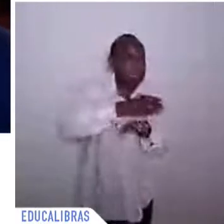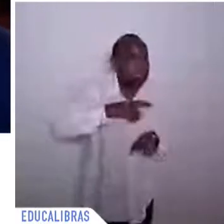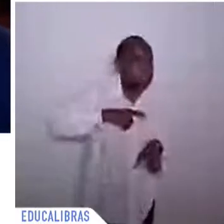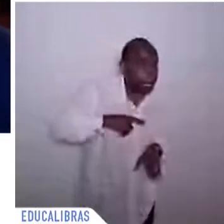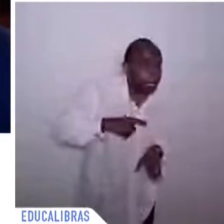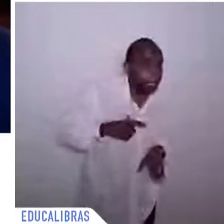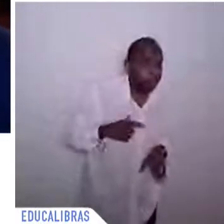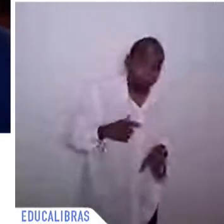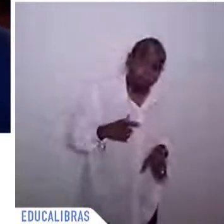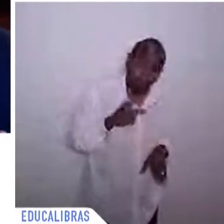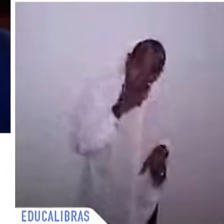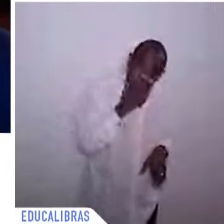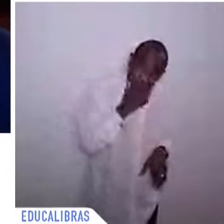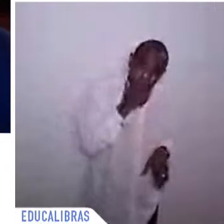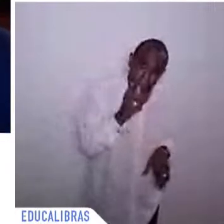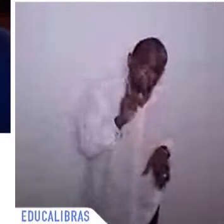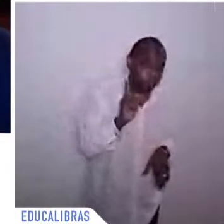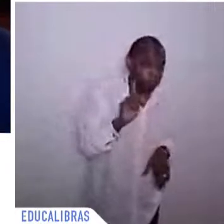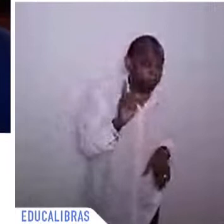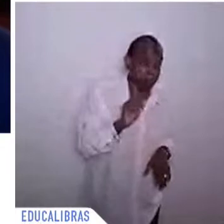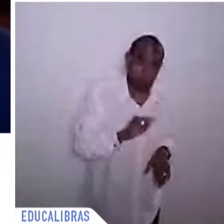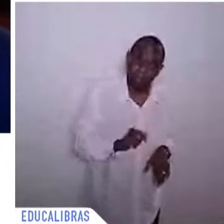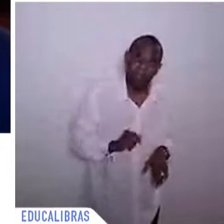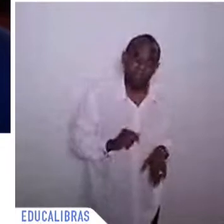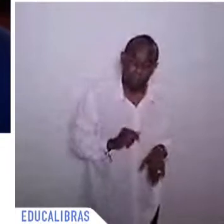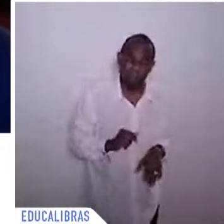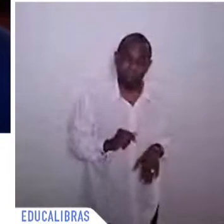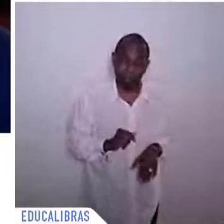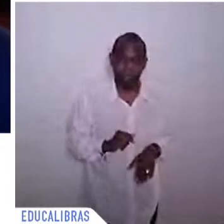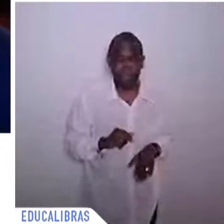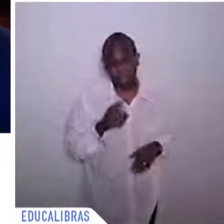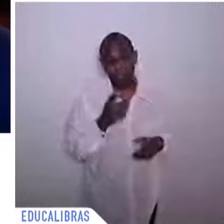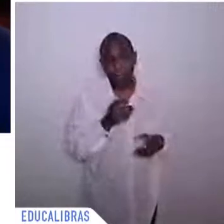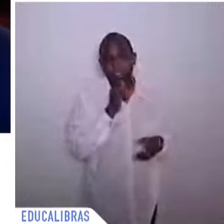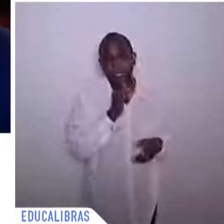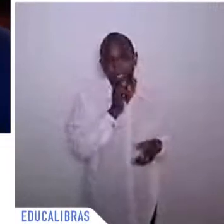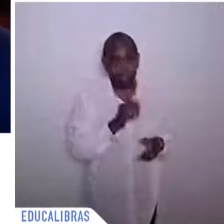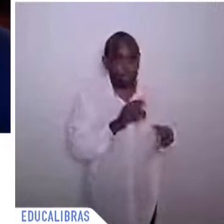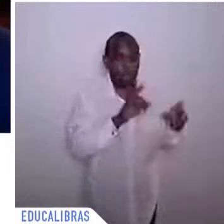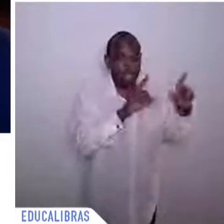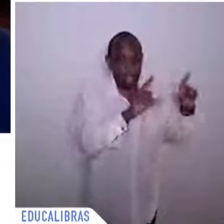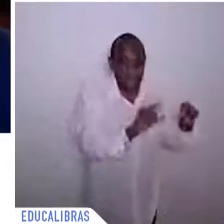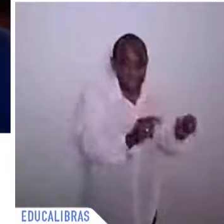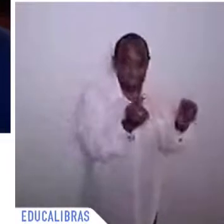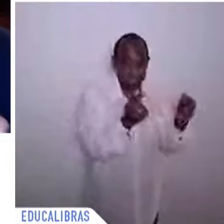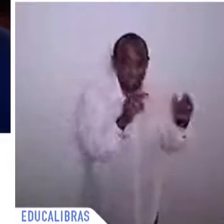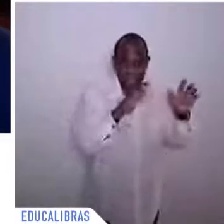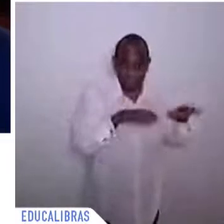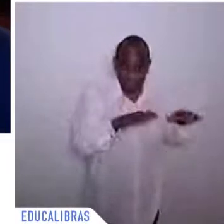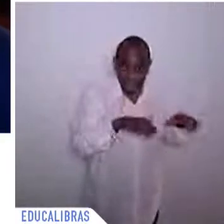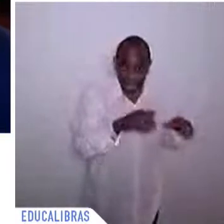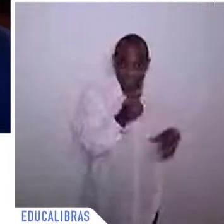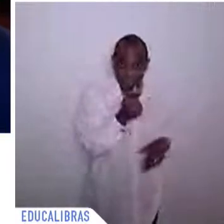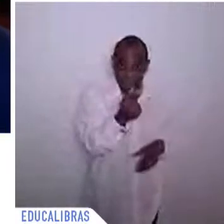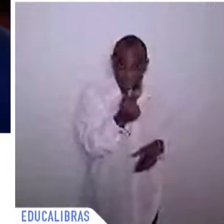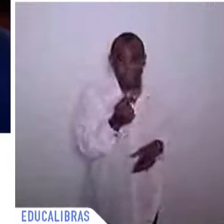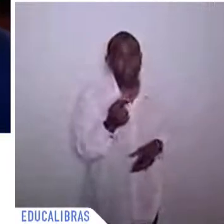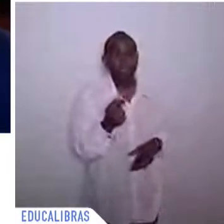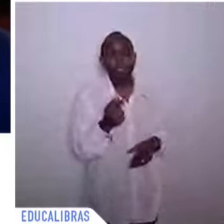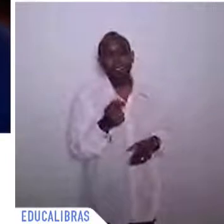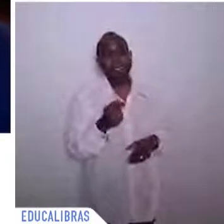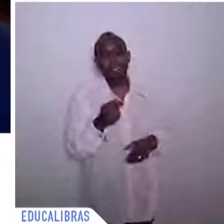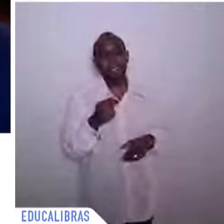this good side of this story, but this alone doesn't bring any democracy in